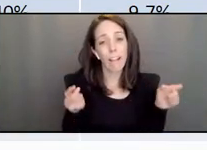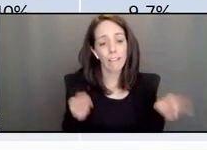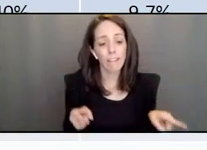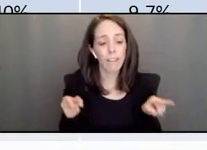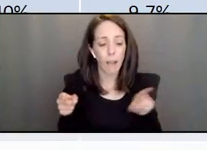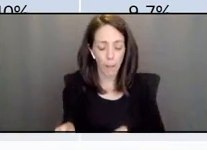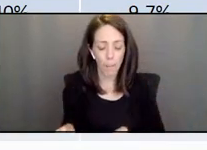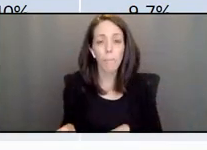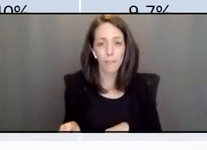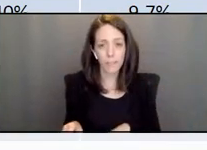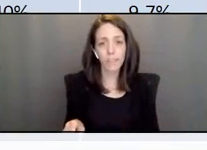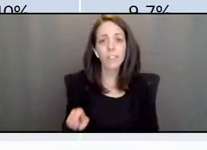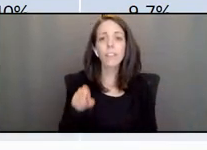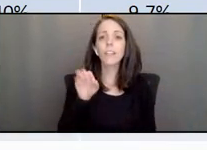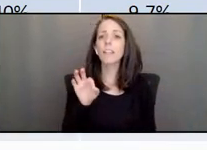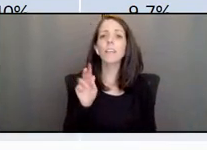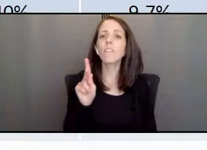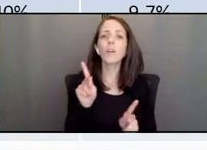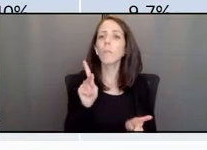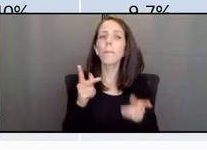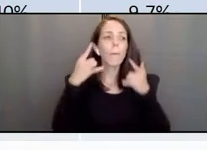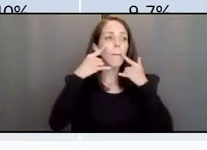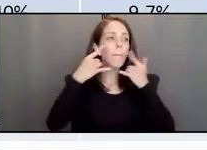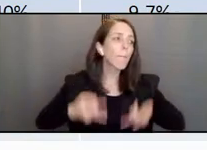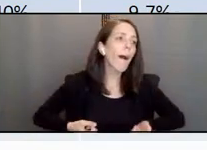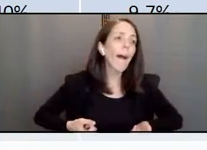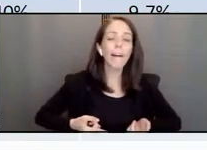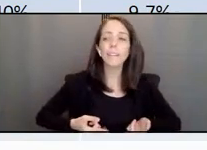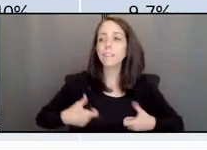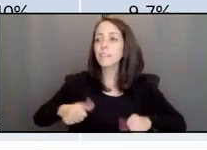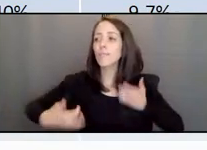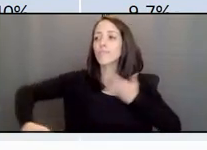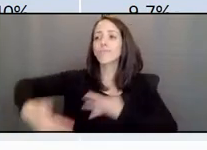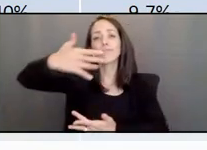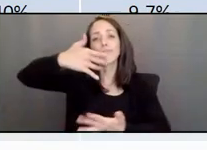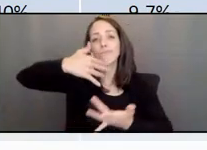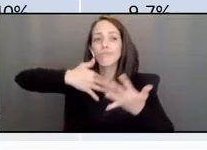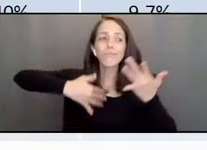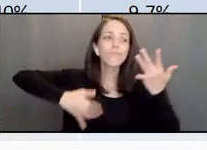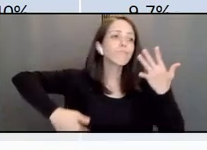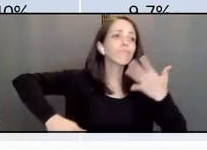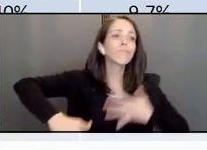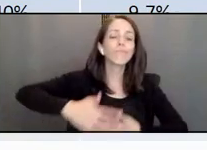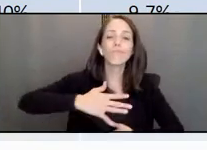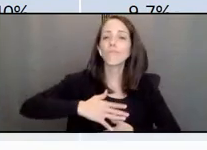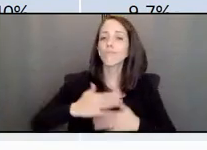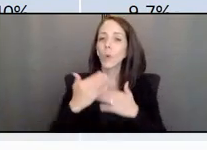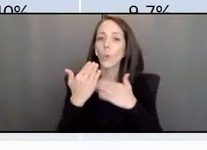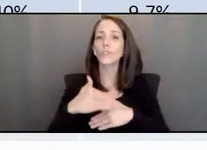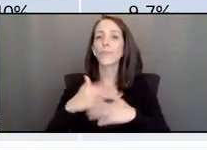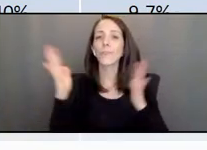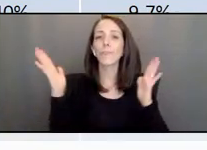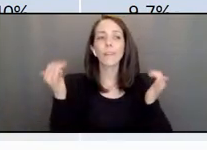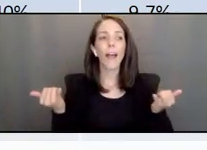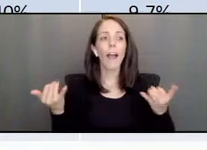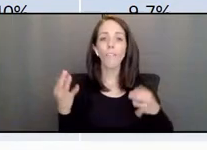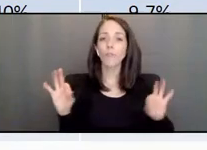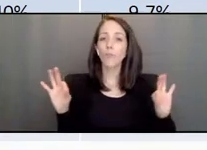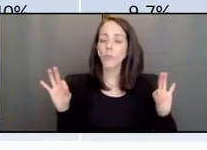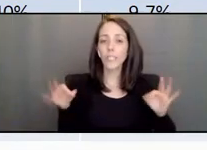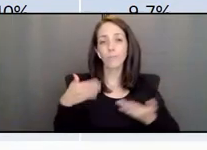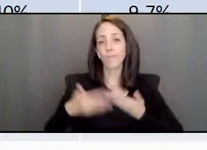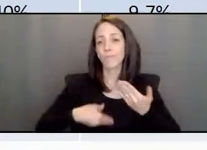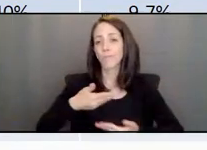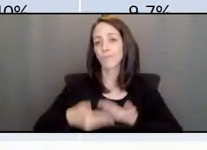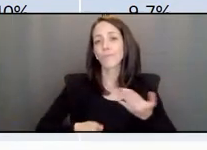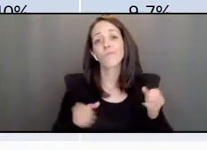as people begin to take off their masks, as the restrictions are lifted and the Delta variant becomes prevalent within our state. Next slide,